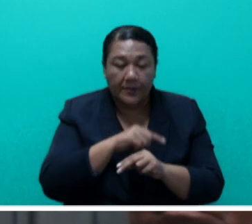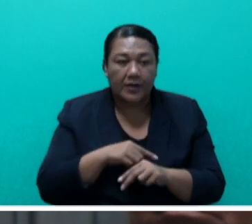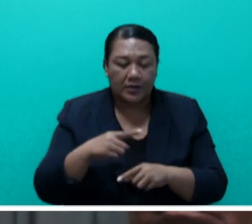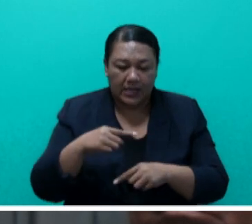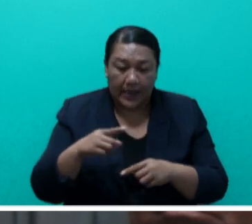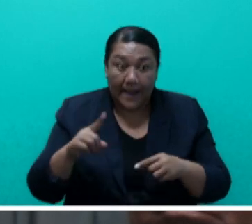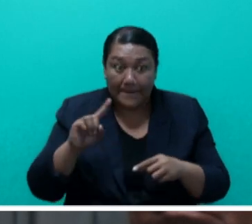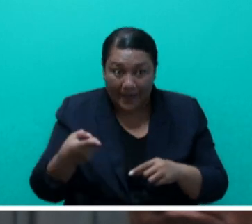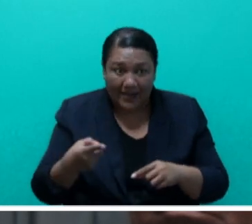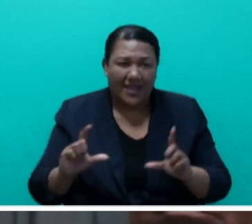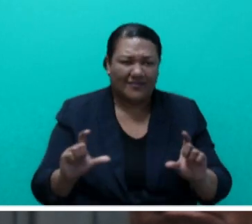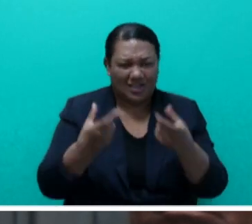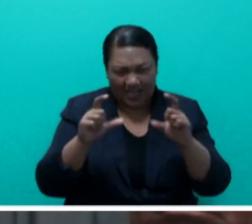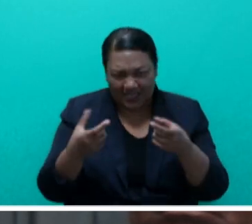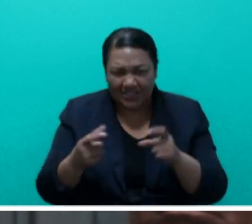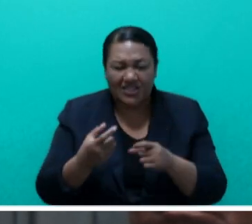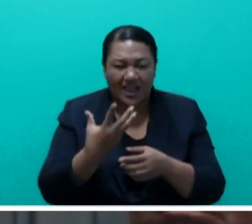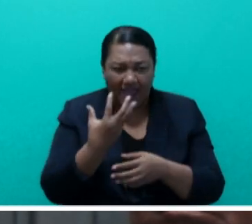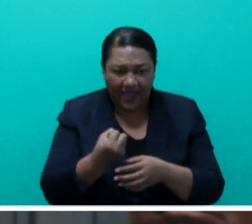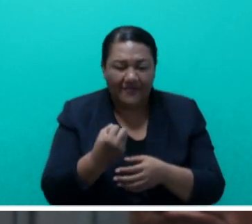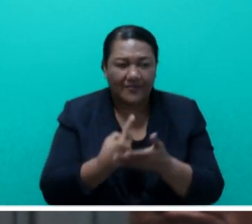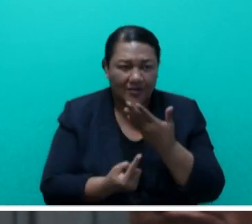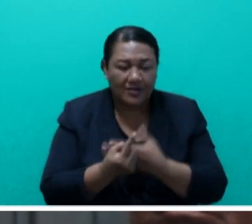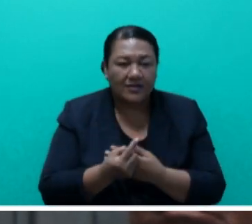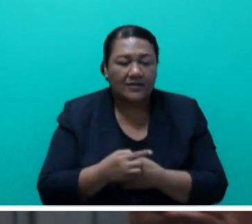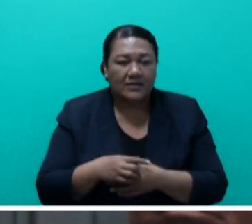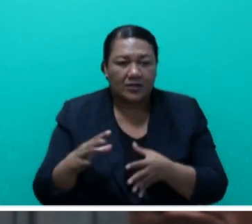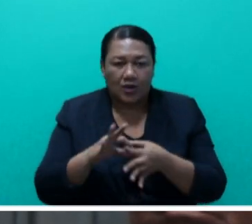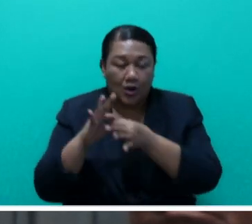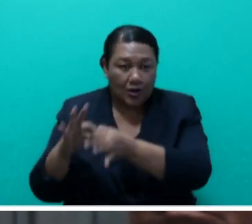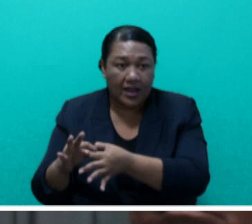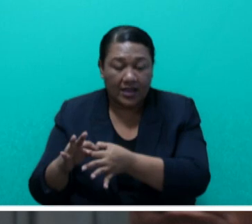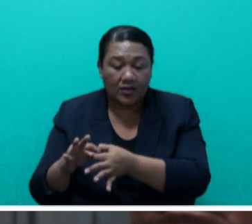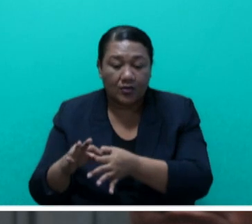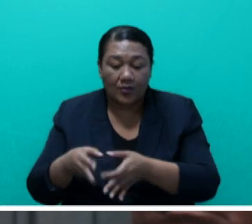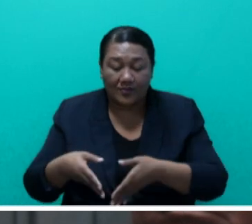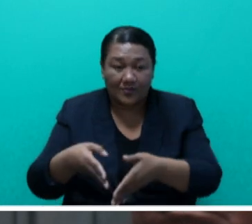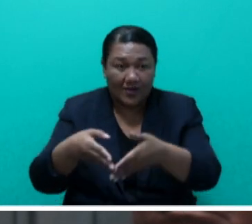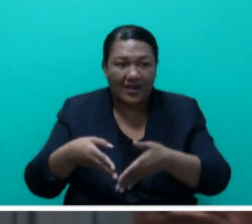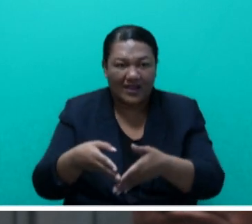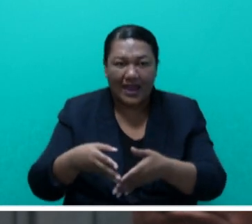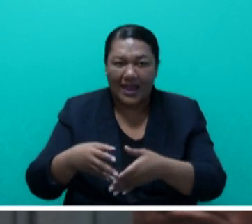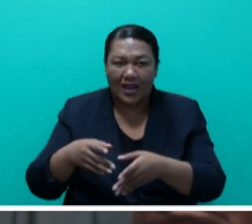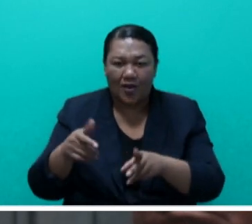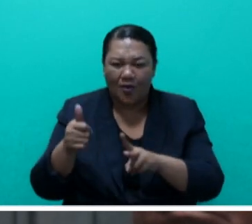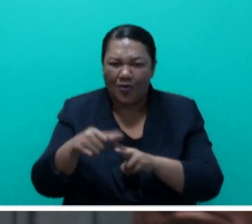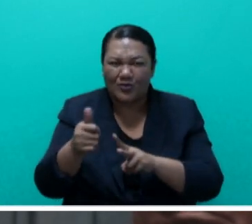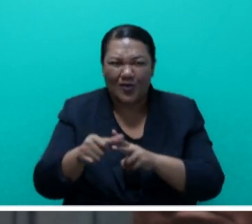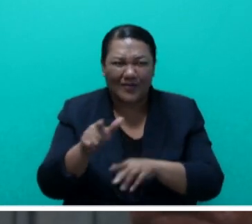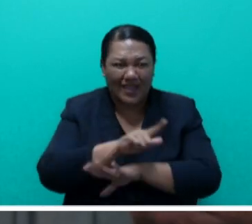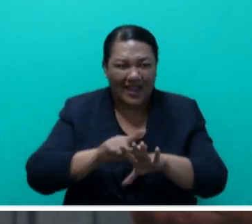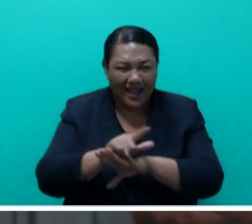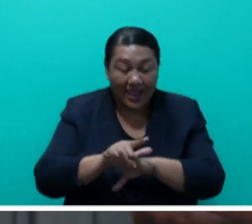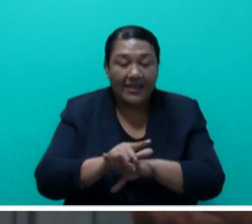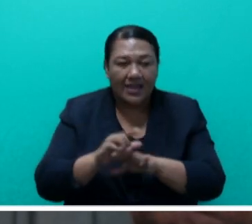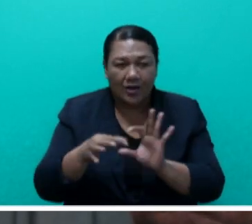face associated with activities aimed at reforesting degraded landscape particularly in relation to